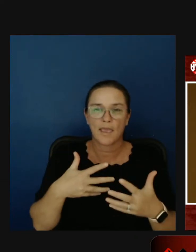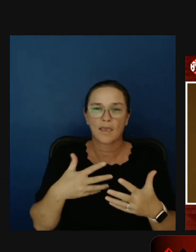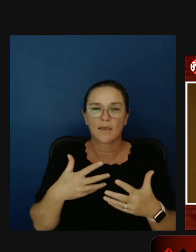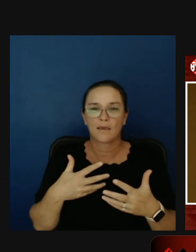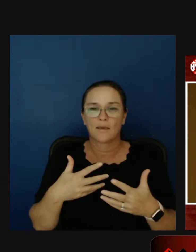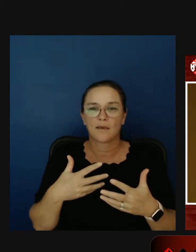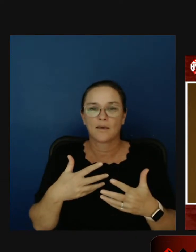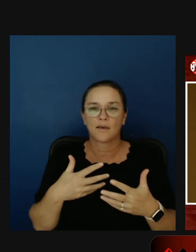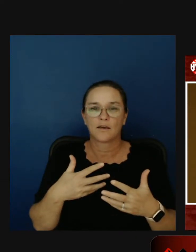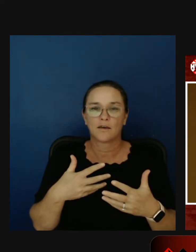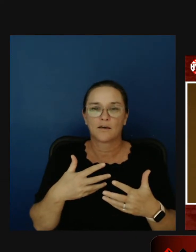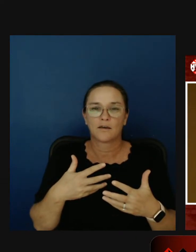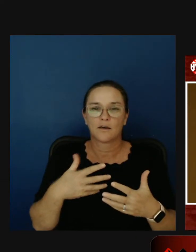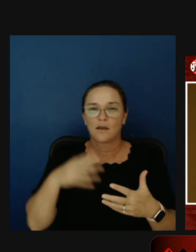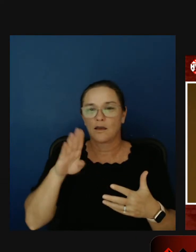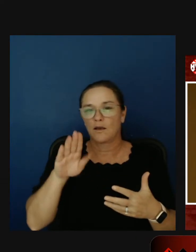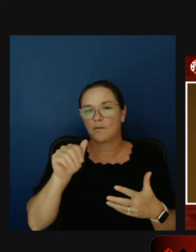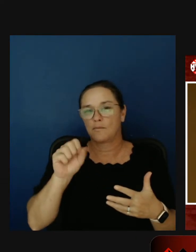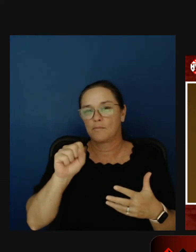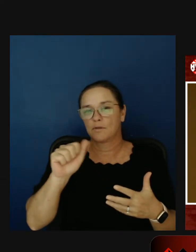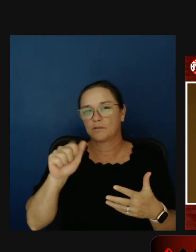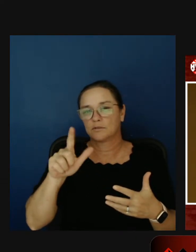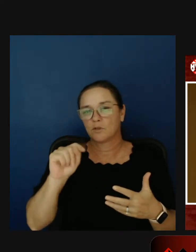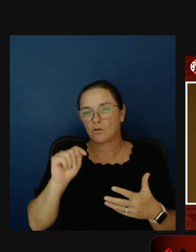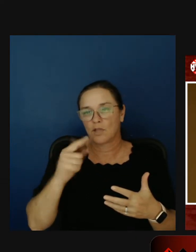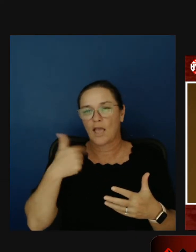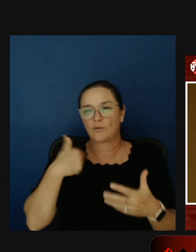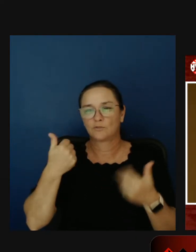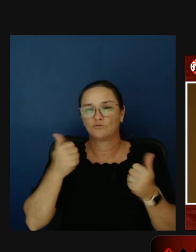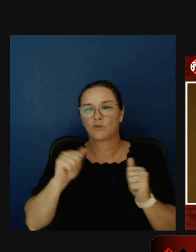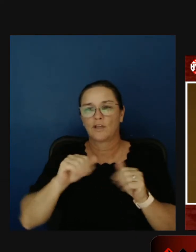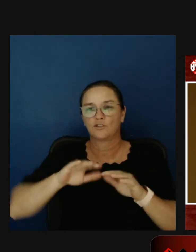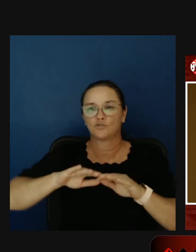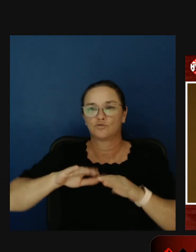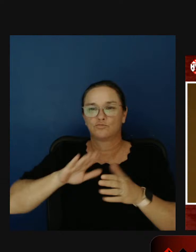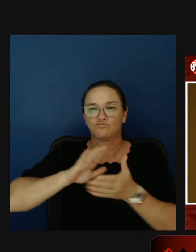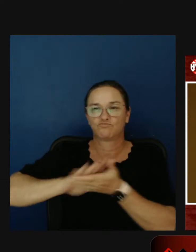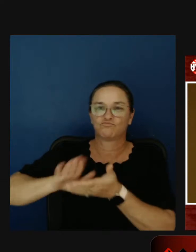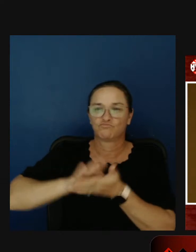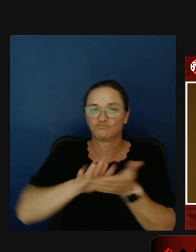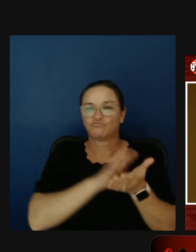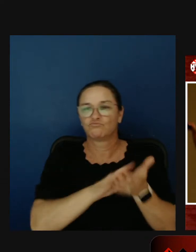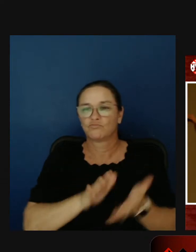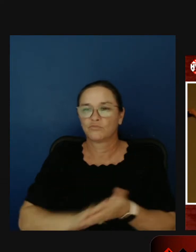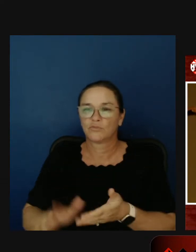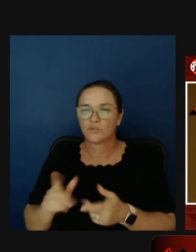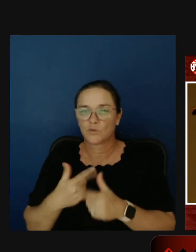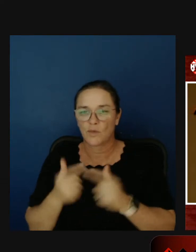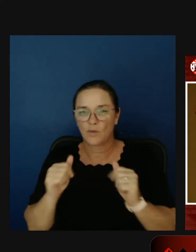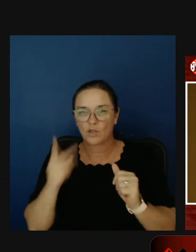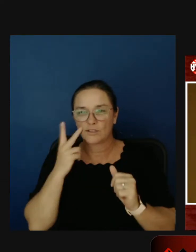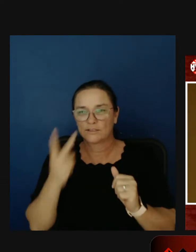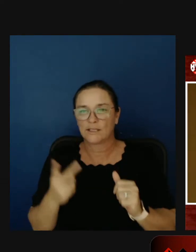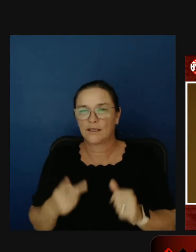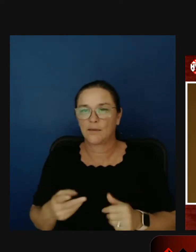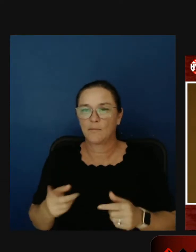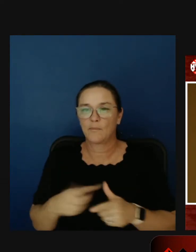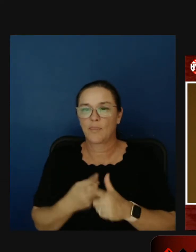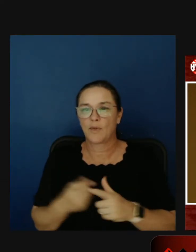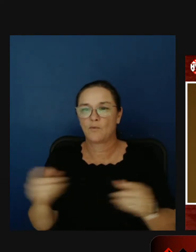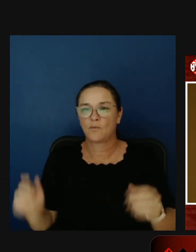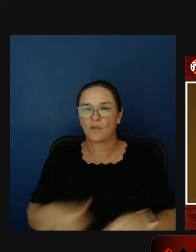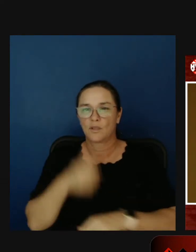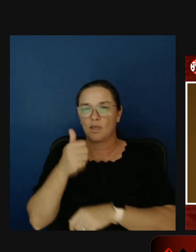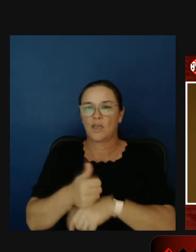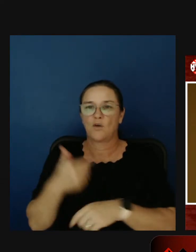just the basalts that I was trying to filter out to get at these explosive eruptions. But when we put it all together, we get a